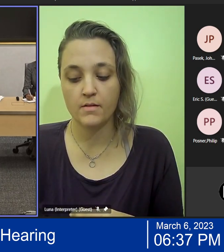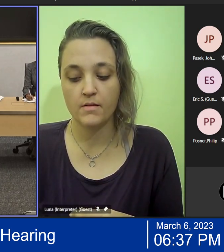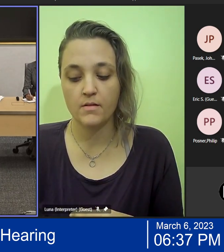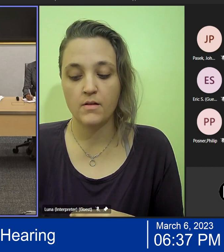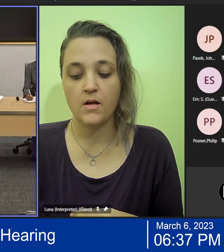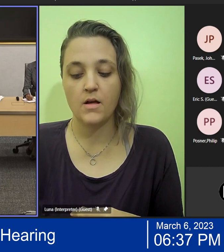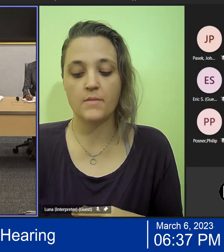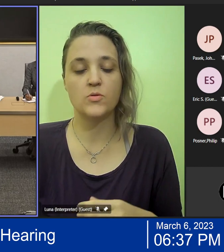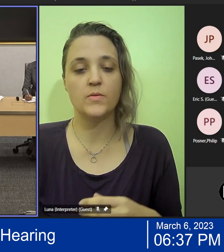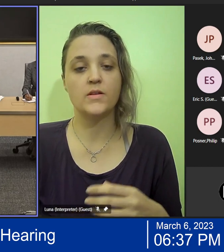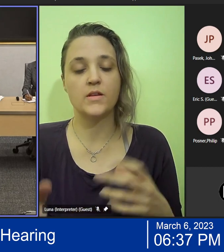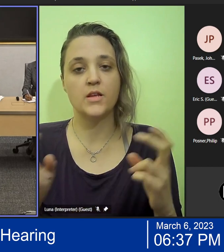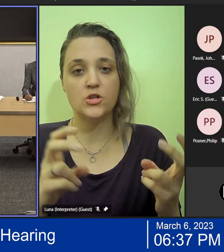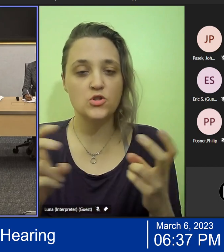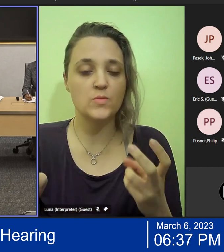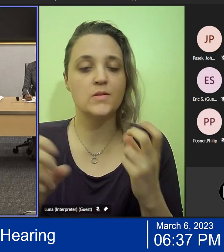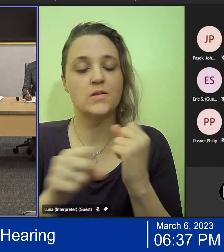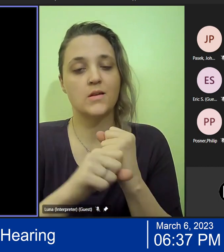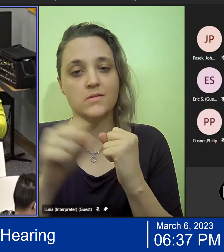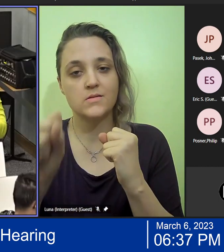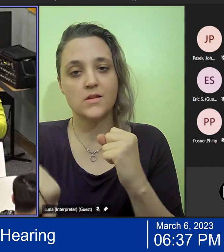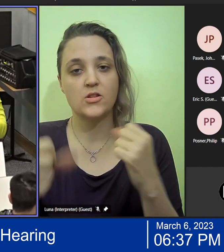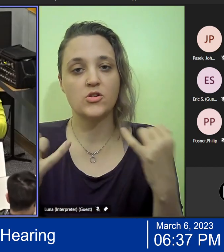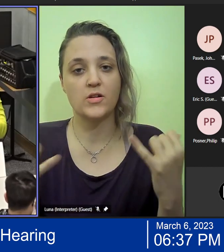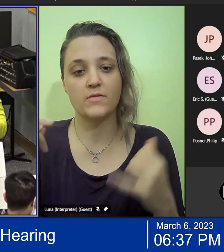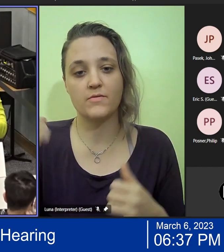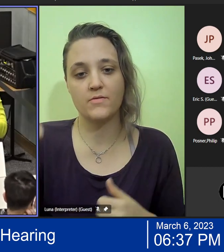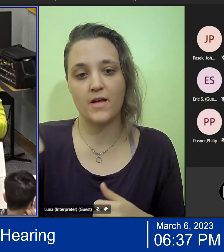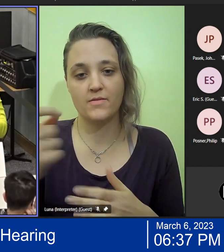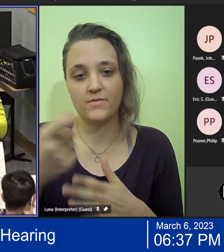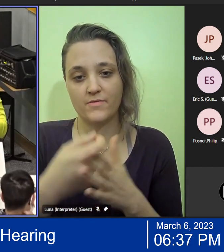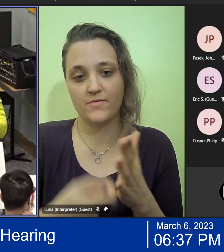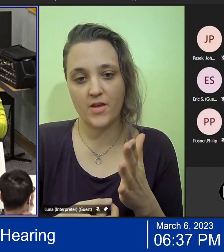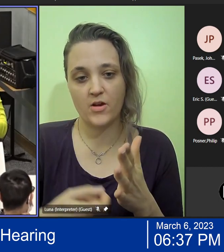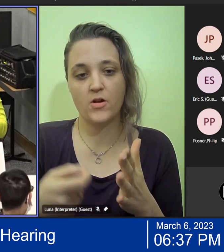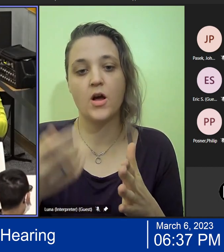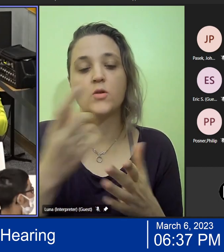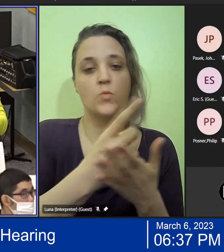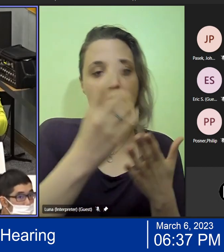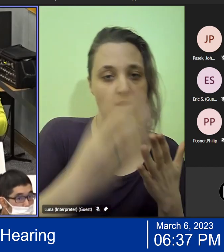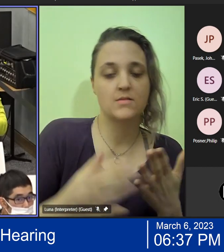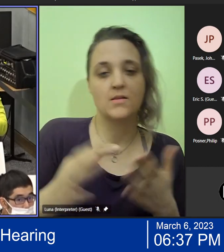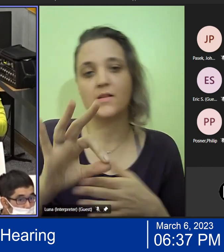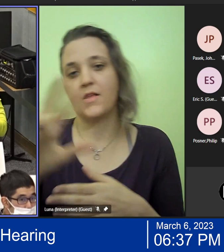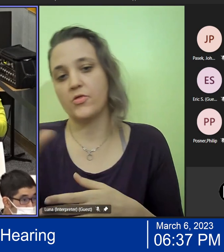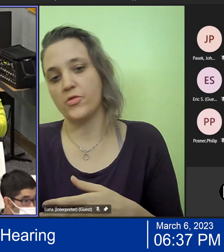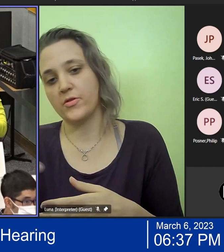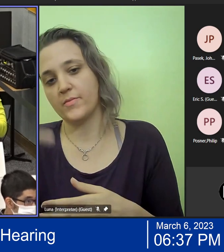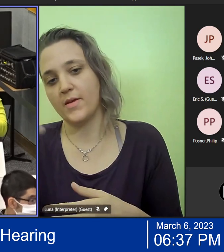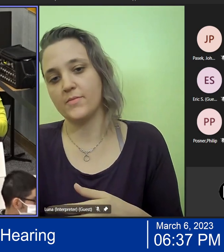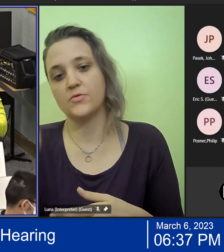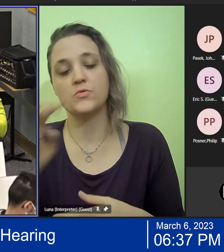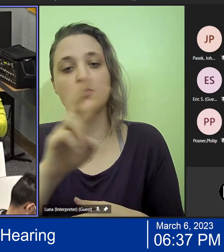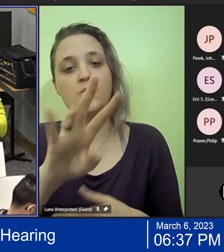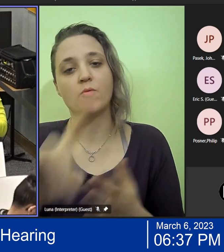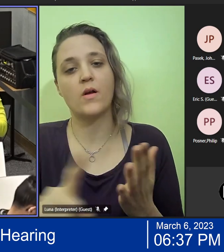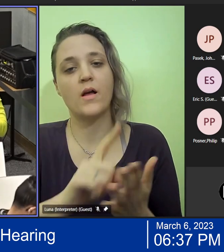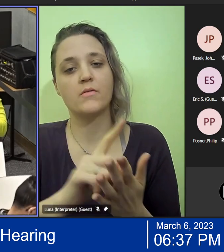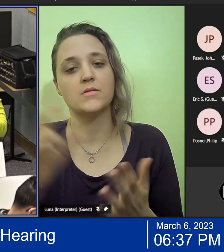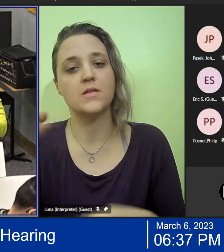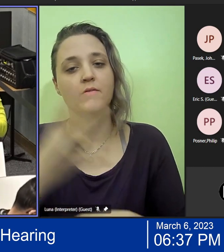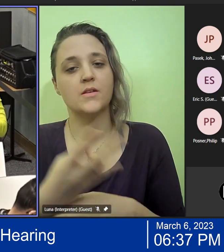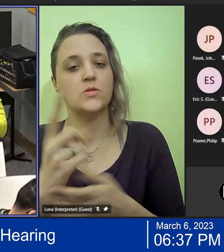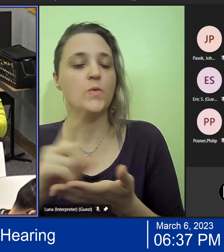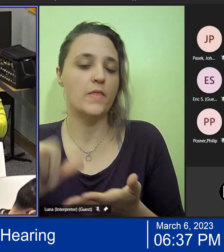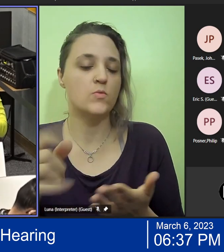be to extend the current flat fare that is on weekends and after 9:30 p.m. to 24 hours, 7 days a